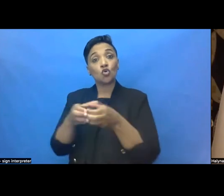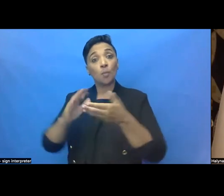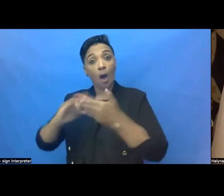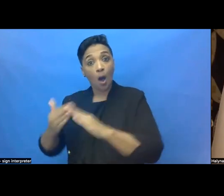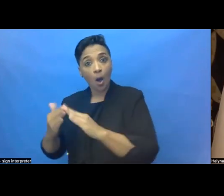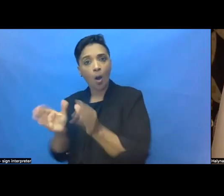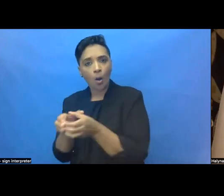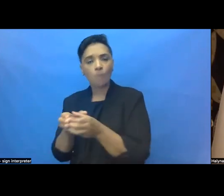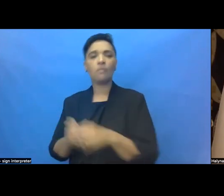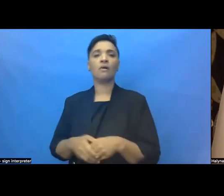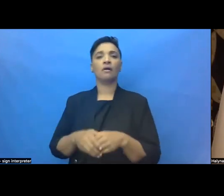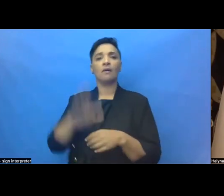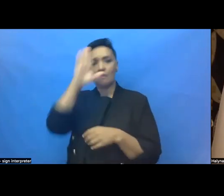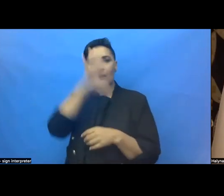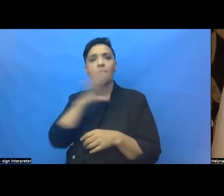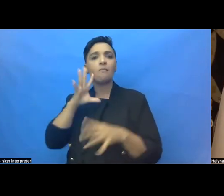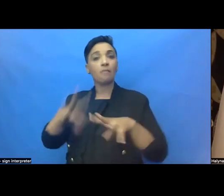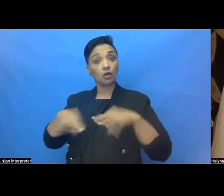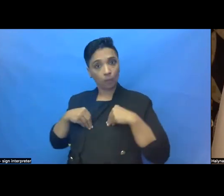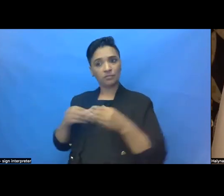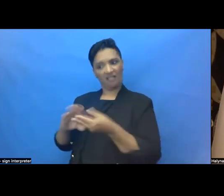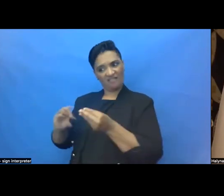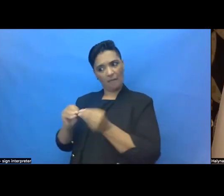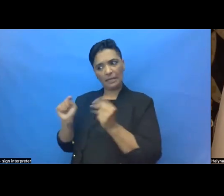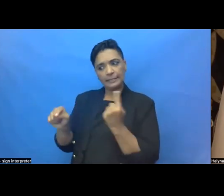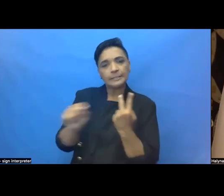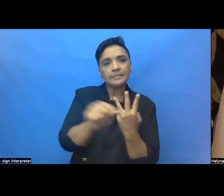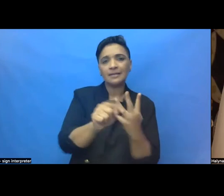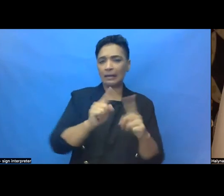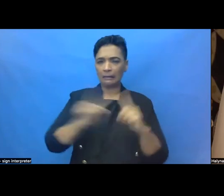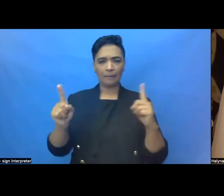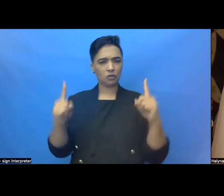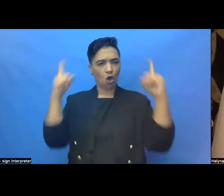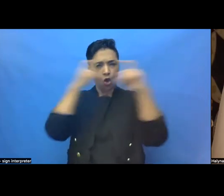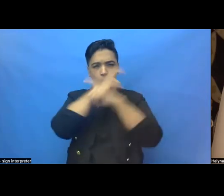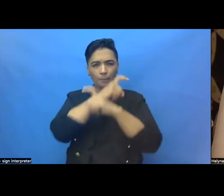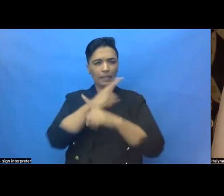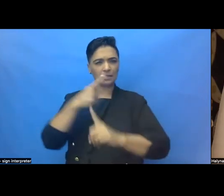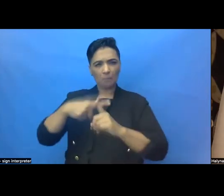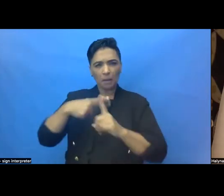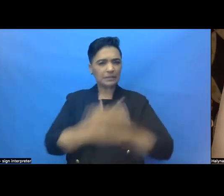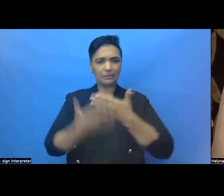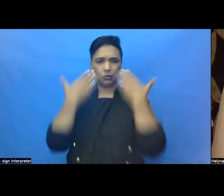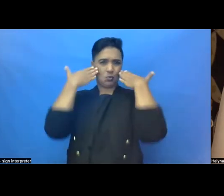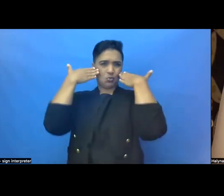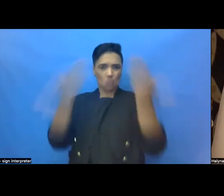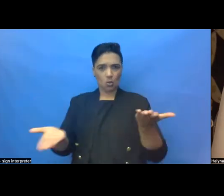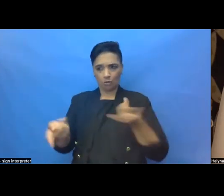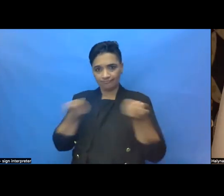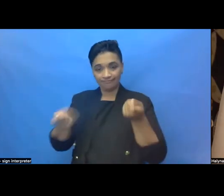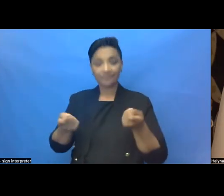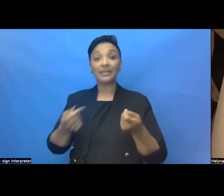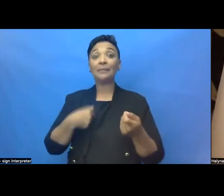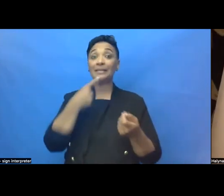Nobody had a clear picture of what is happening to children with most complex disabilities. And by saying clear picture, I